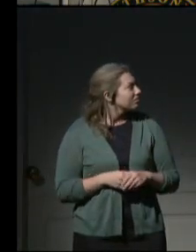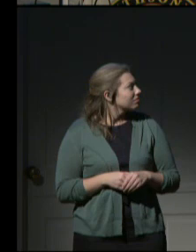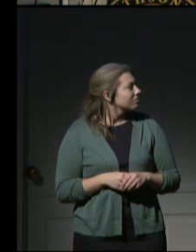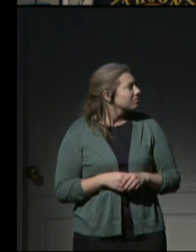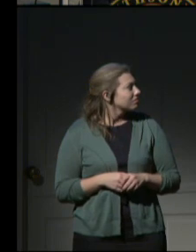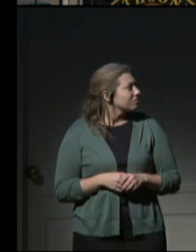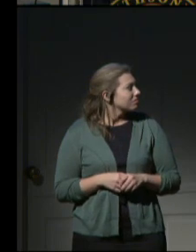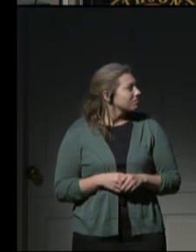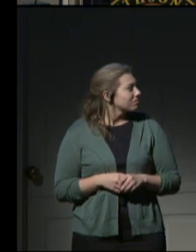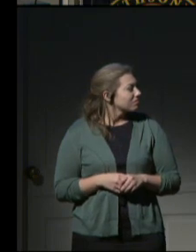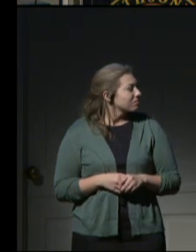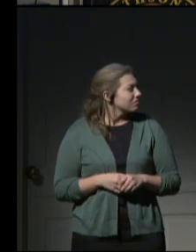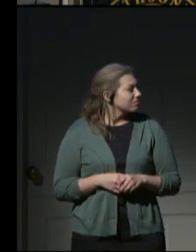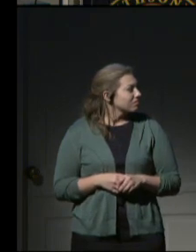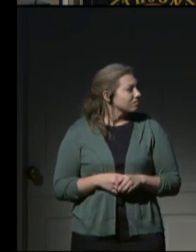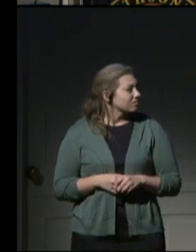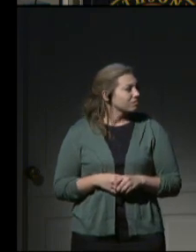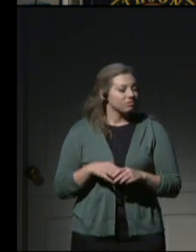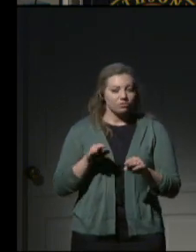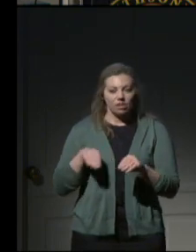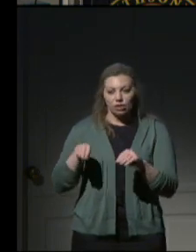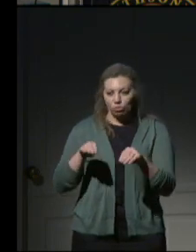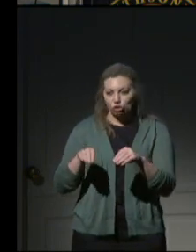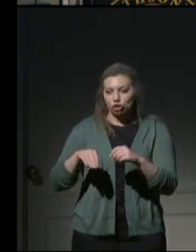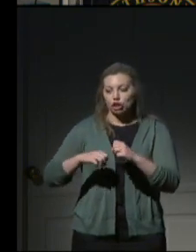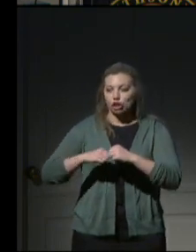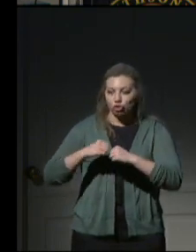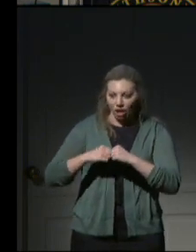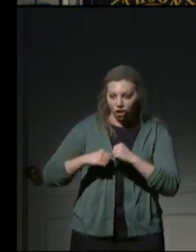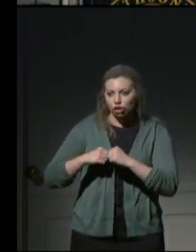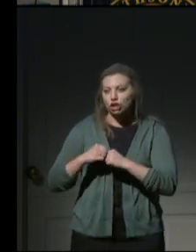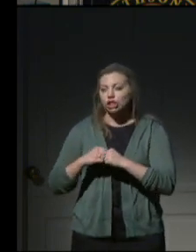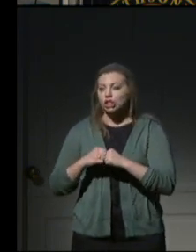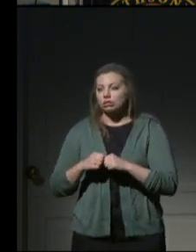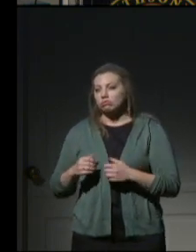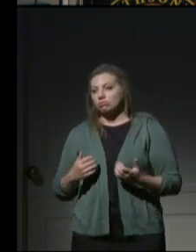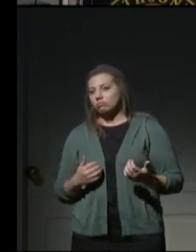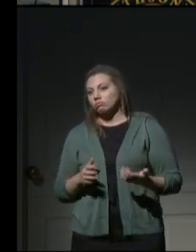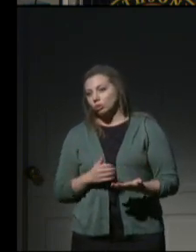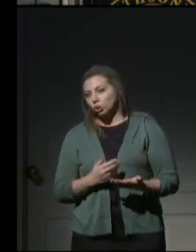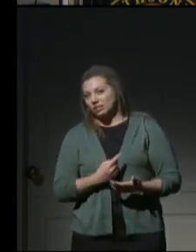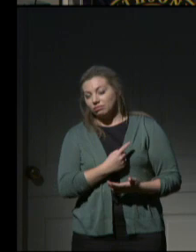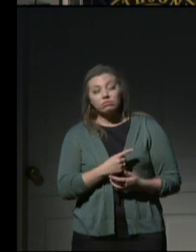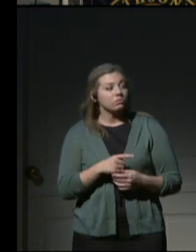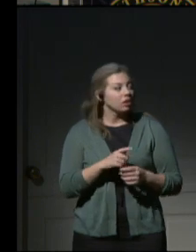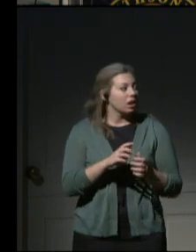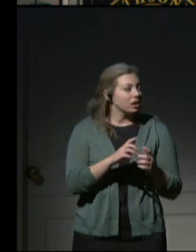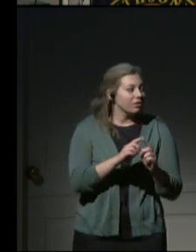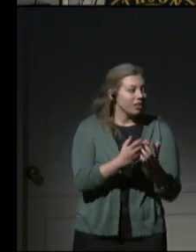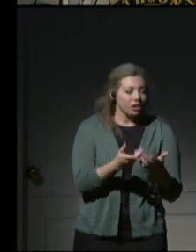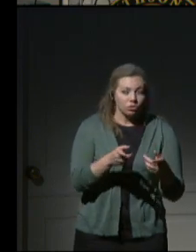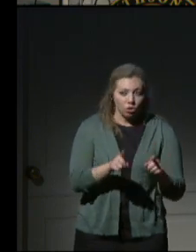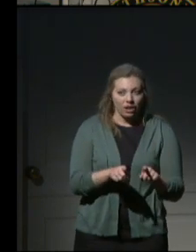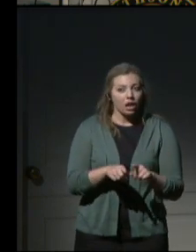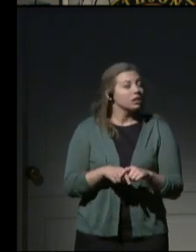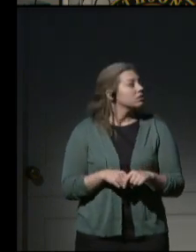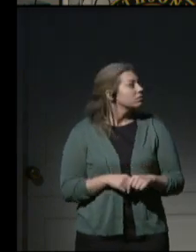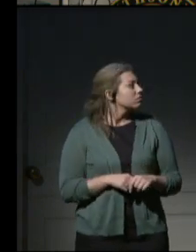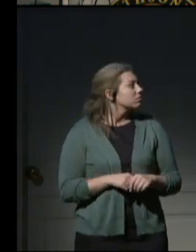So what it does is actually it interprets motion, structure, whatever is going on. Sometimes you're after even something.